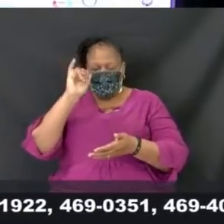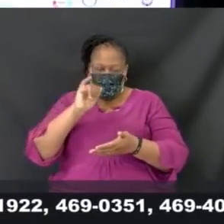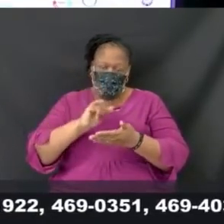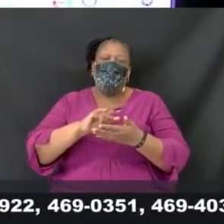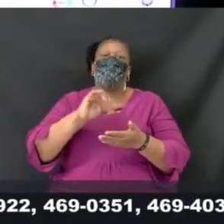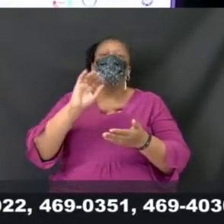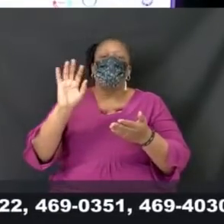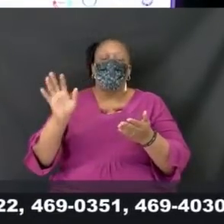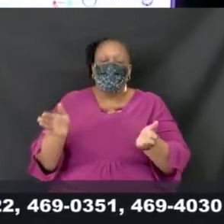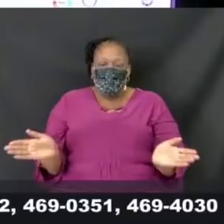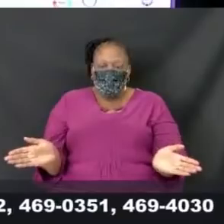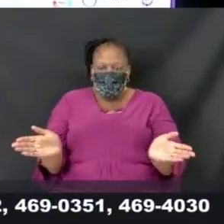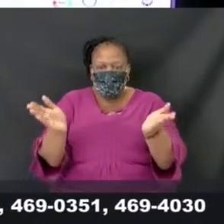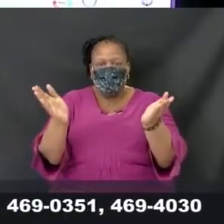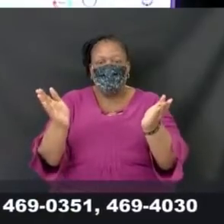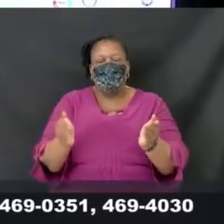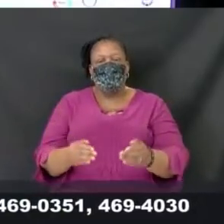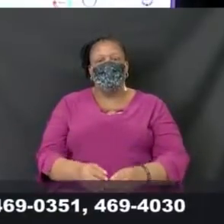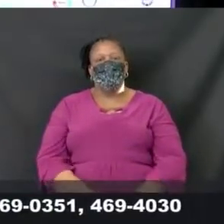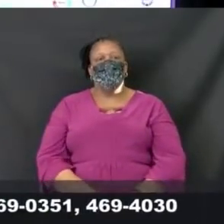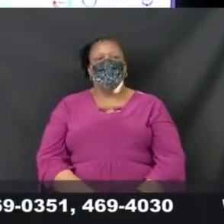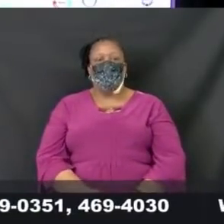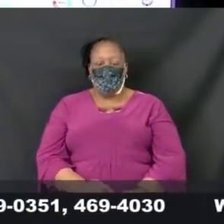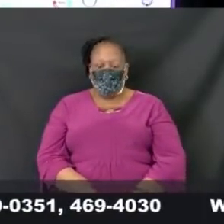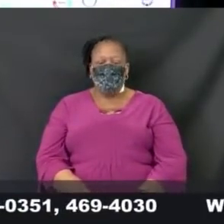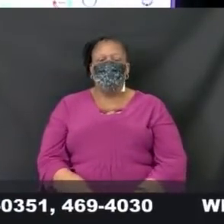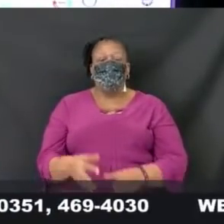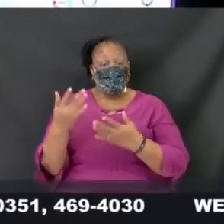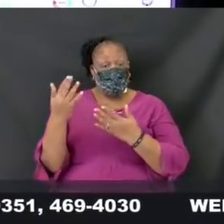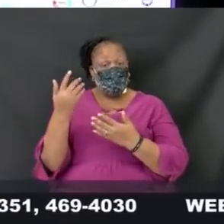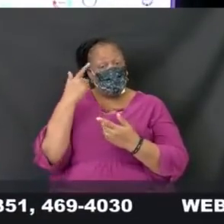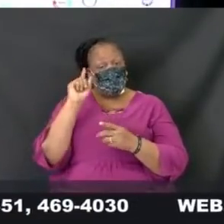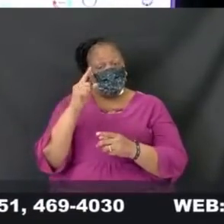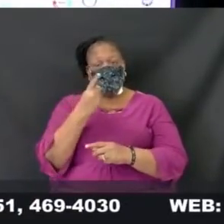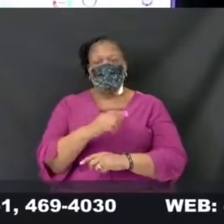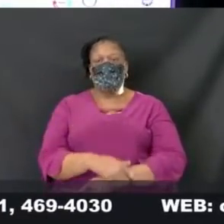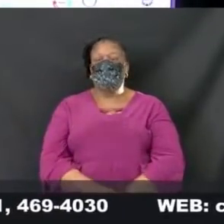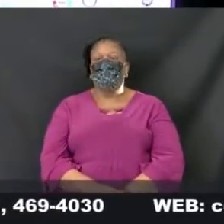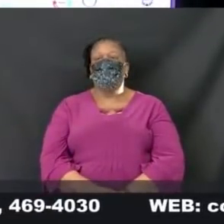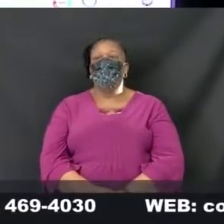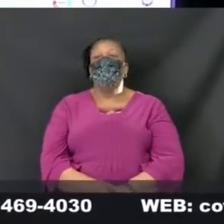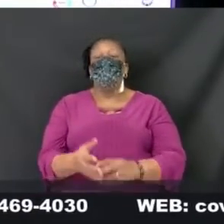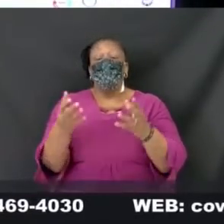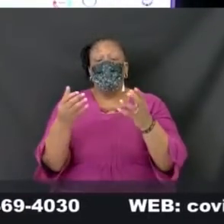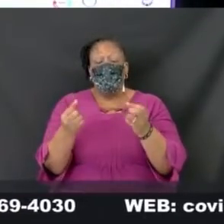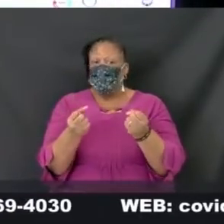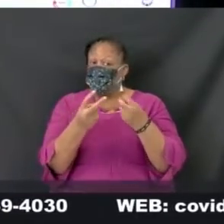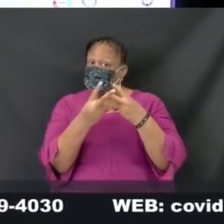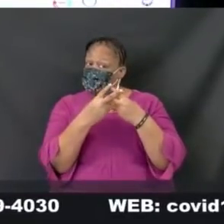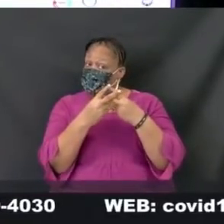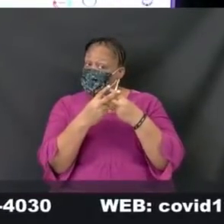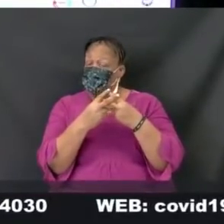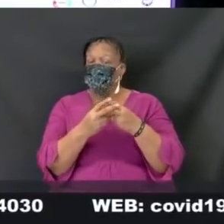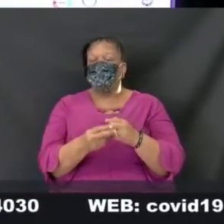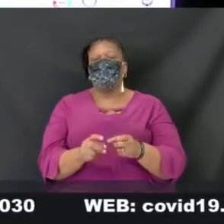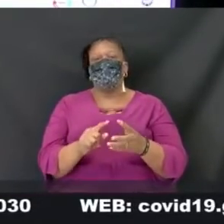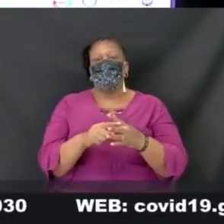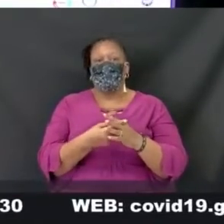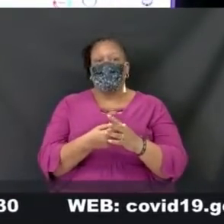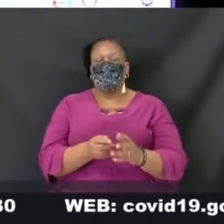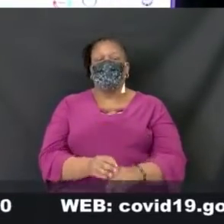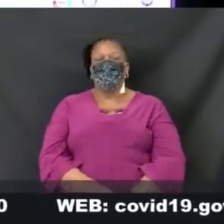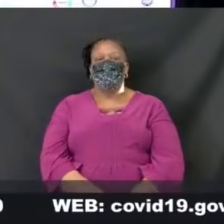them our fullest commitment that we want these meets to begin in a safe manner. However, we must